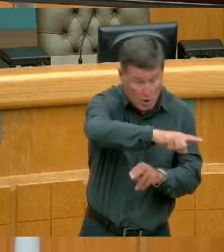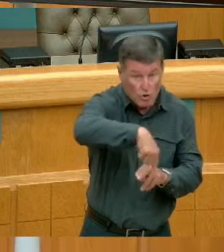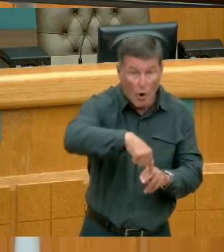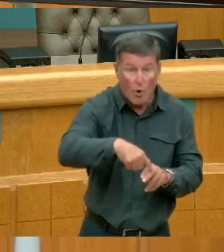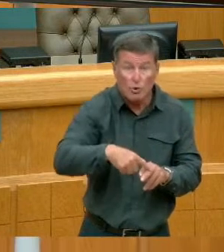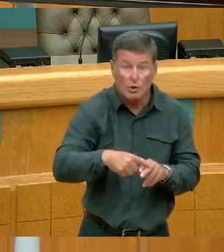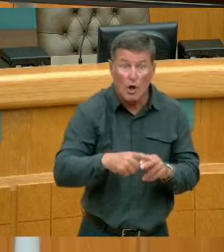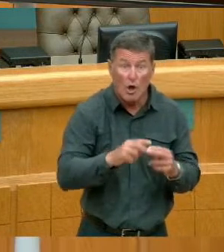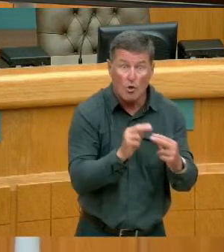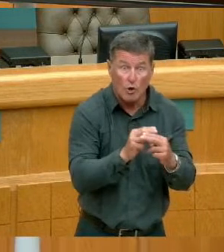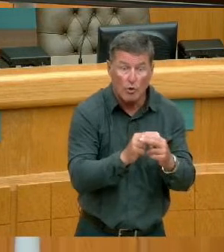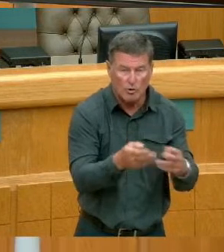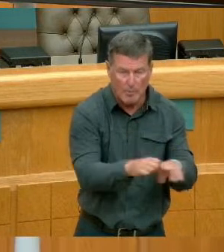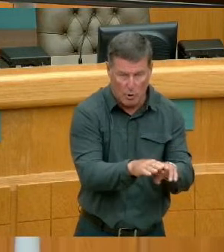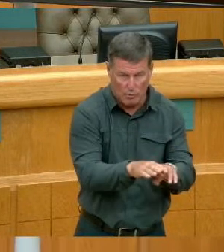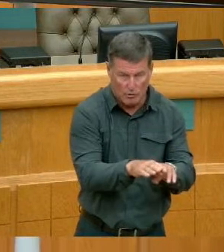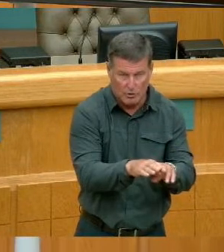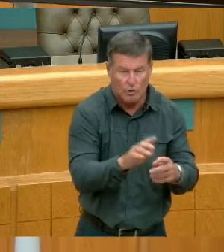beaches.